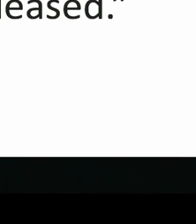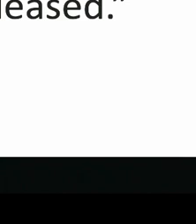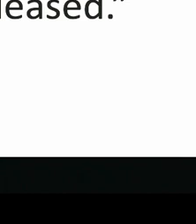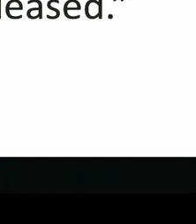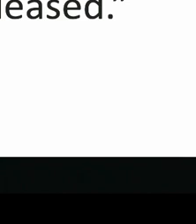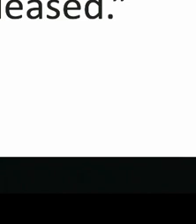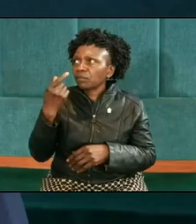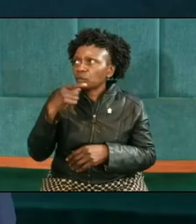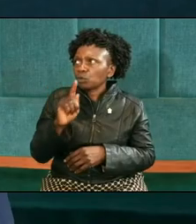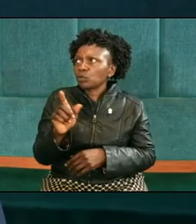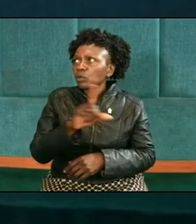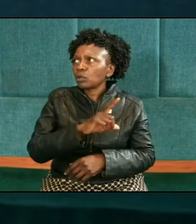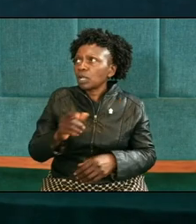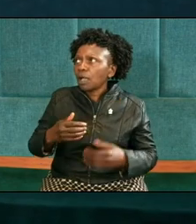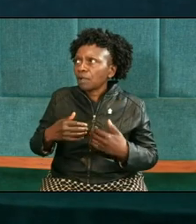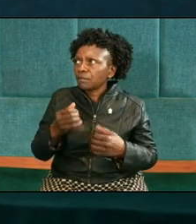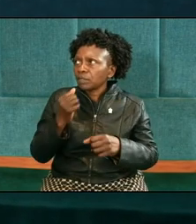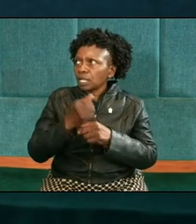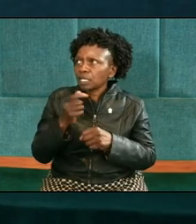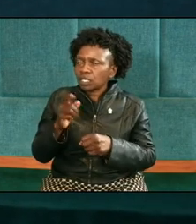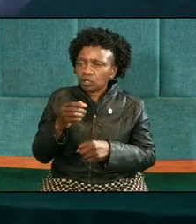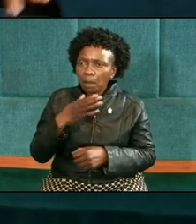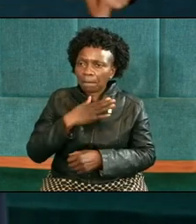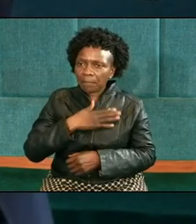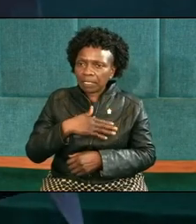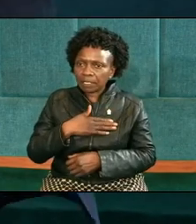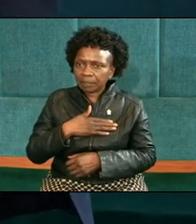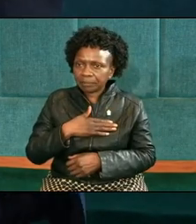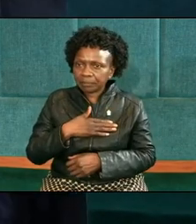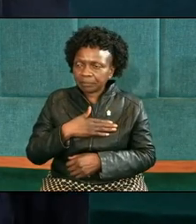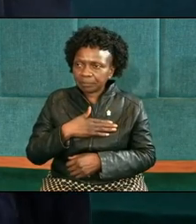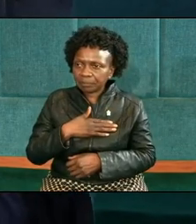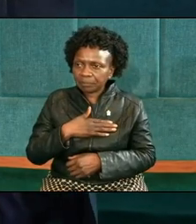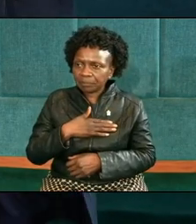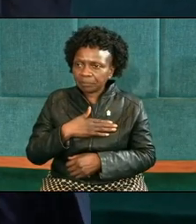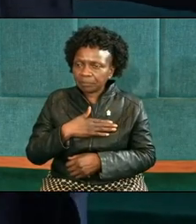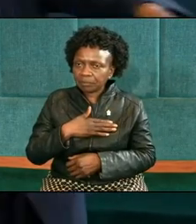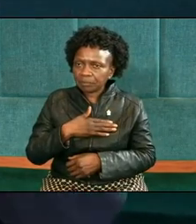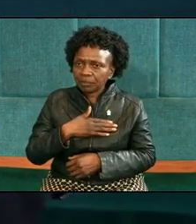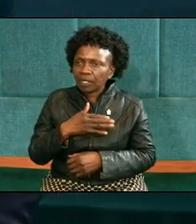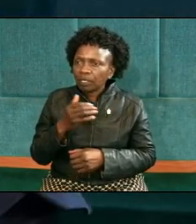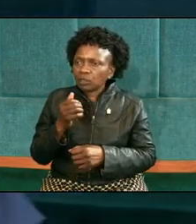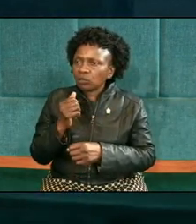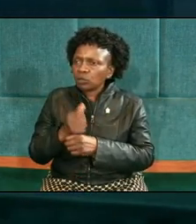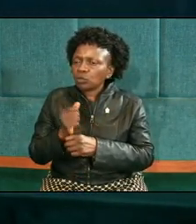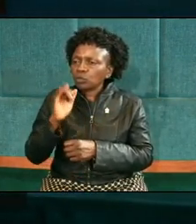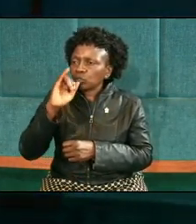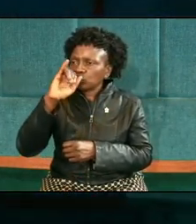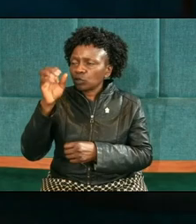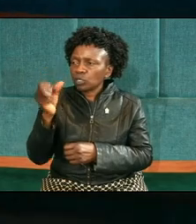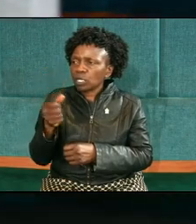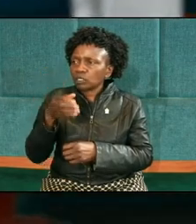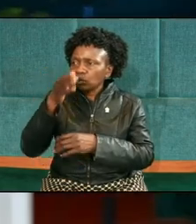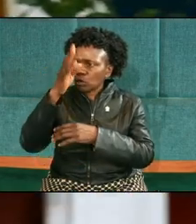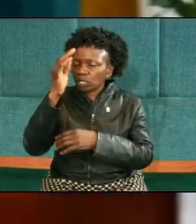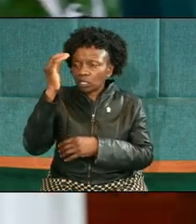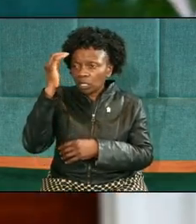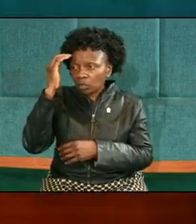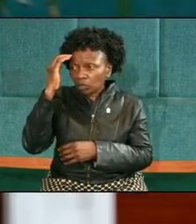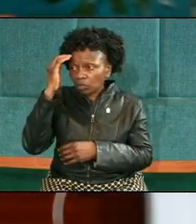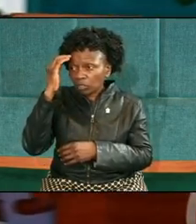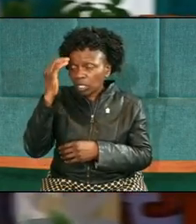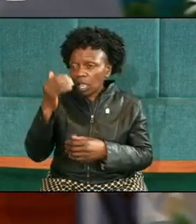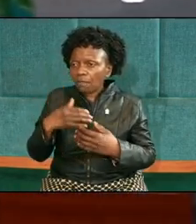Transformation. They start to talk to Jonah's God. Oh, you still didn't get it. They now have a